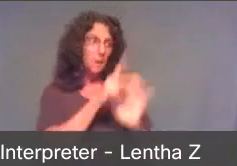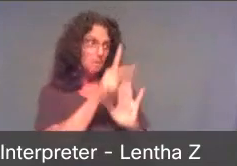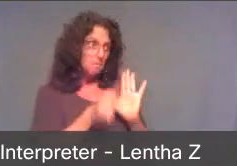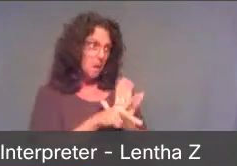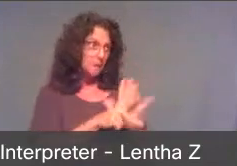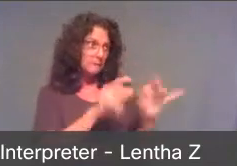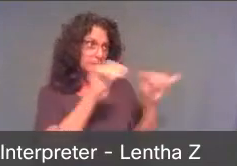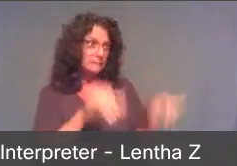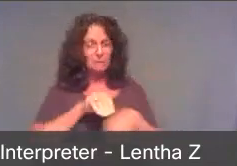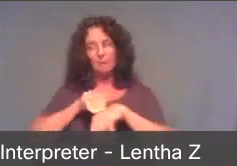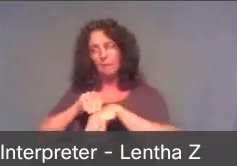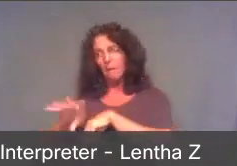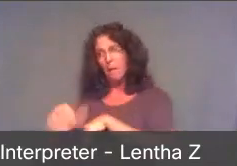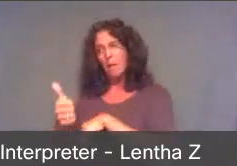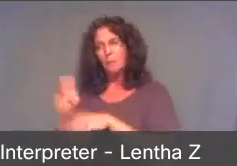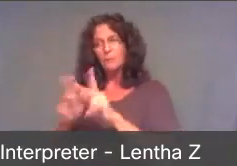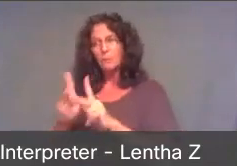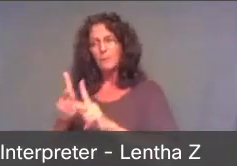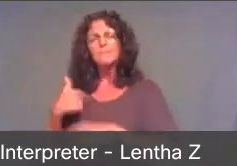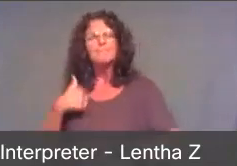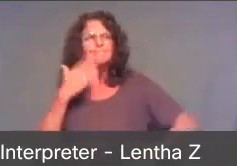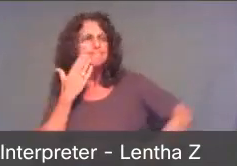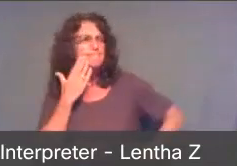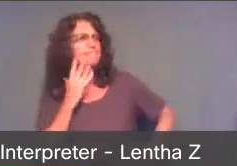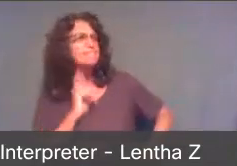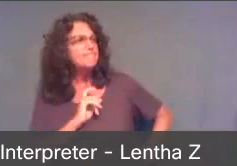other people, and to just be more critically aware of that.